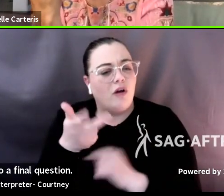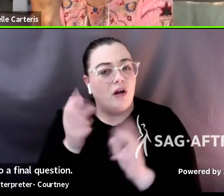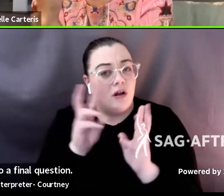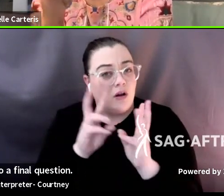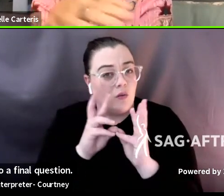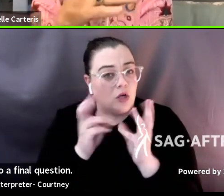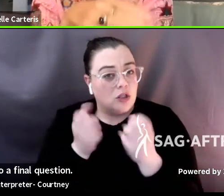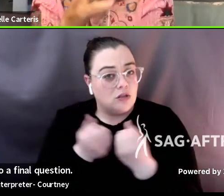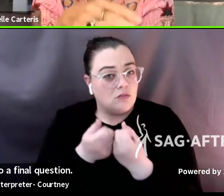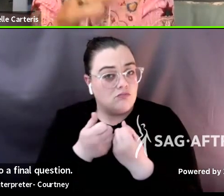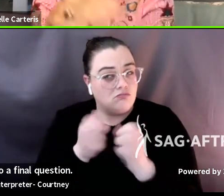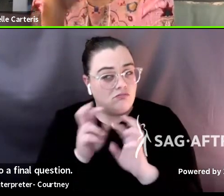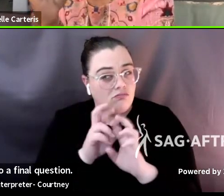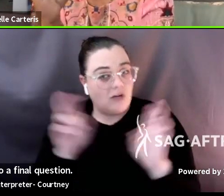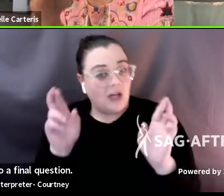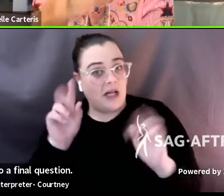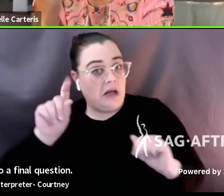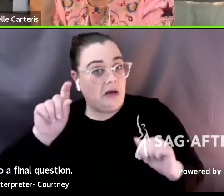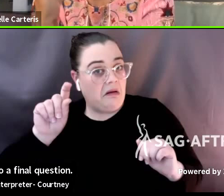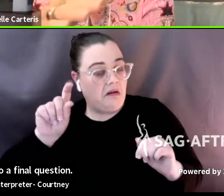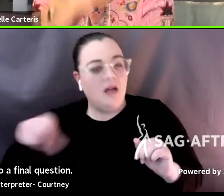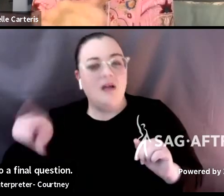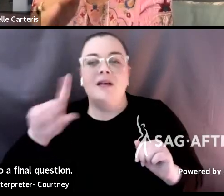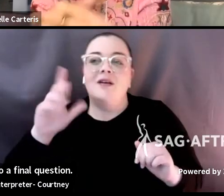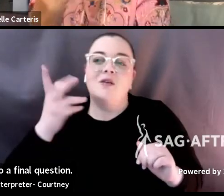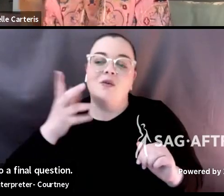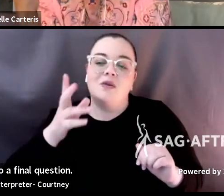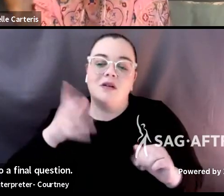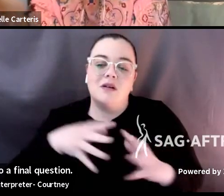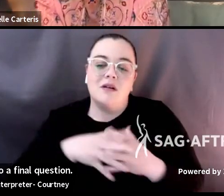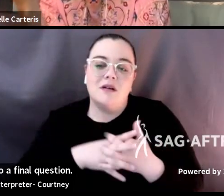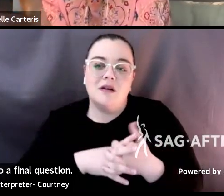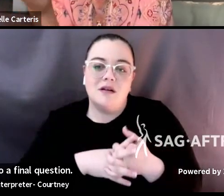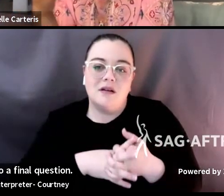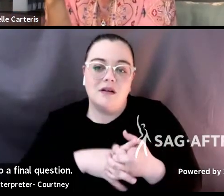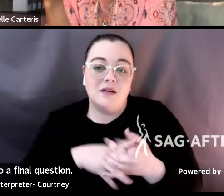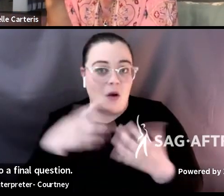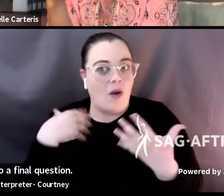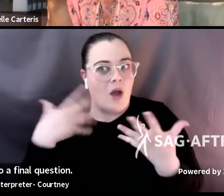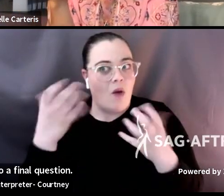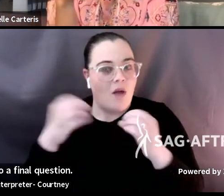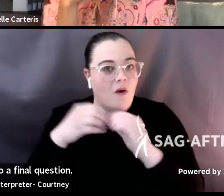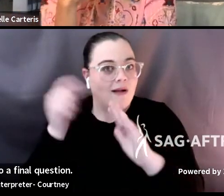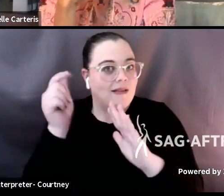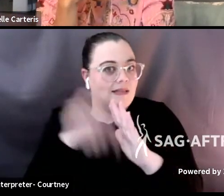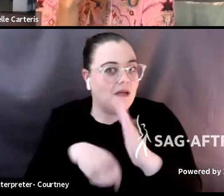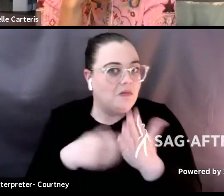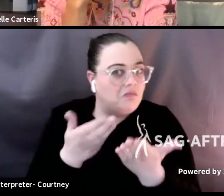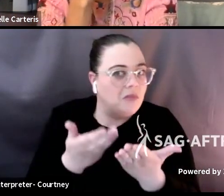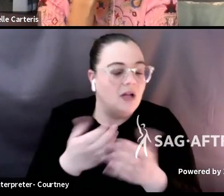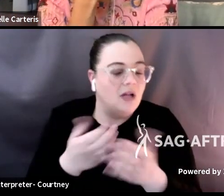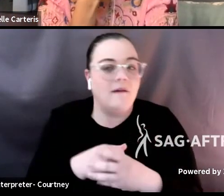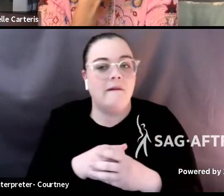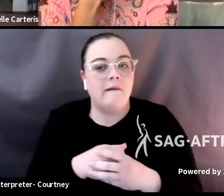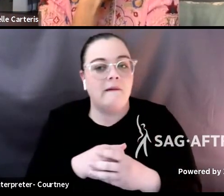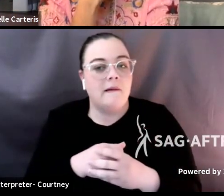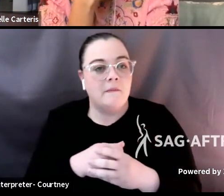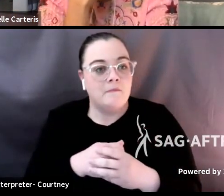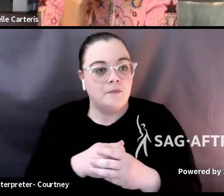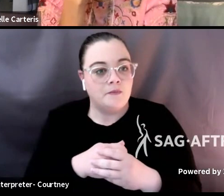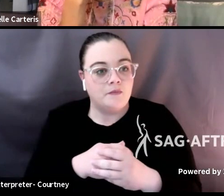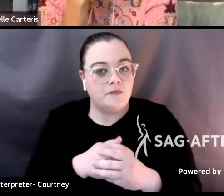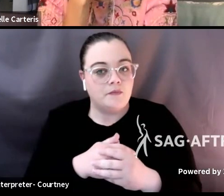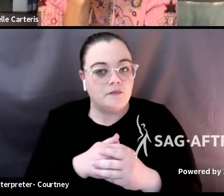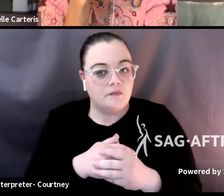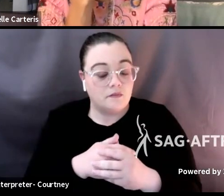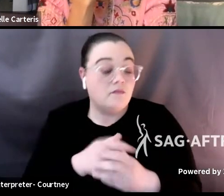session? Do you know what I mean? That is like, people who want to get deeper even into what you're talking about. I mean, there's, as Sam